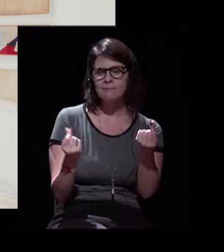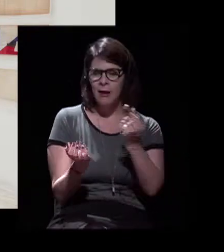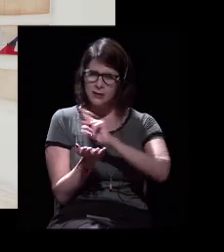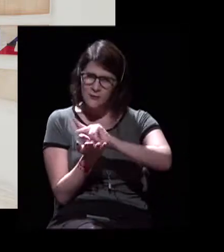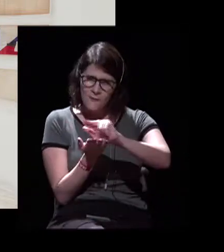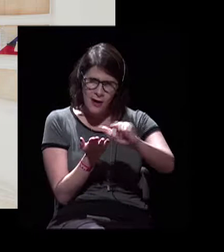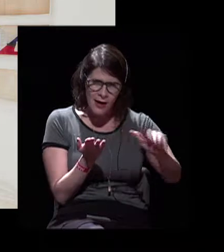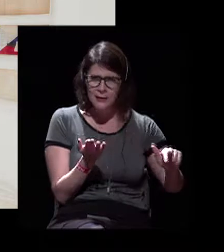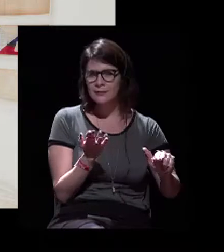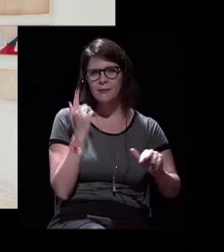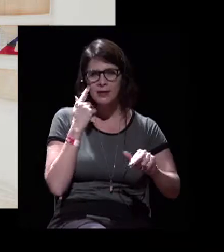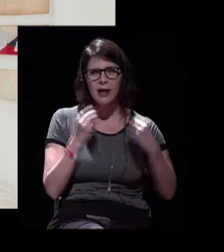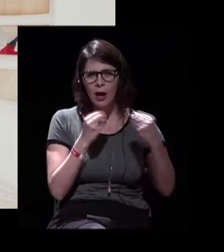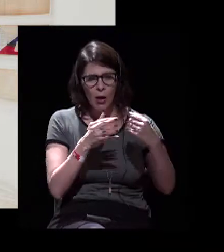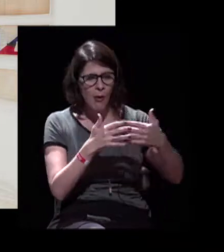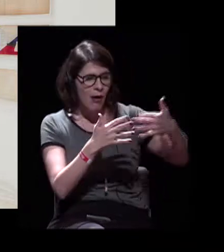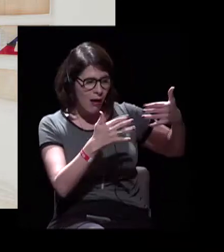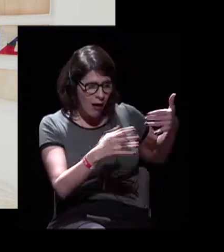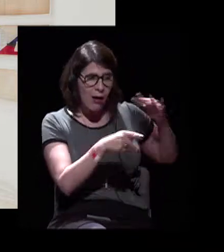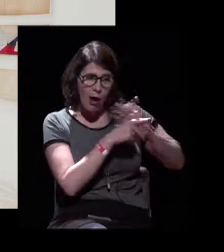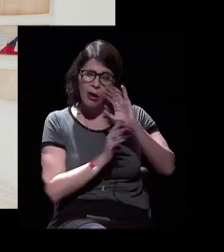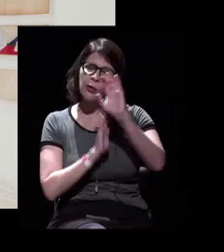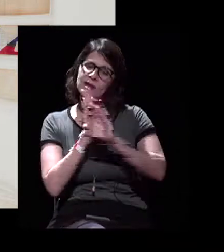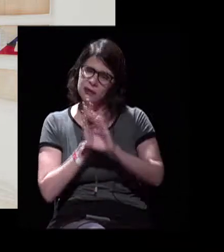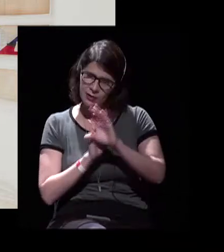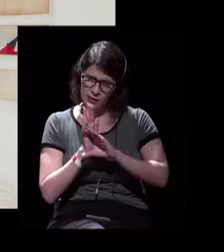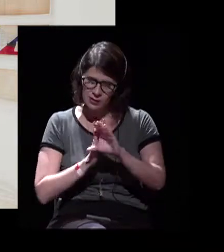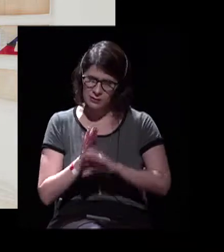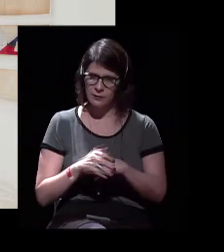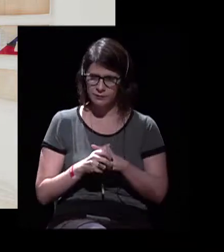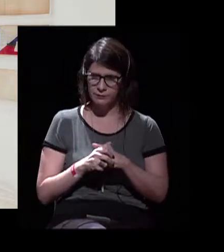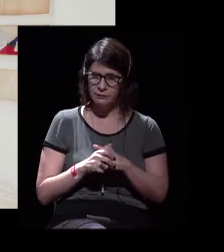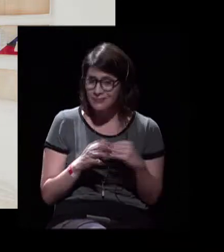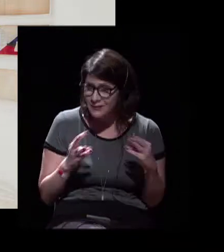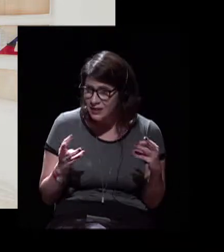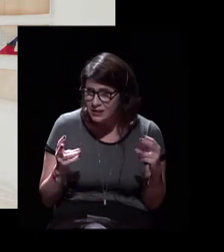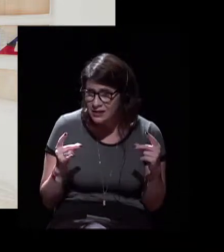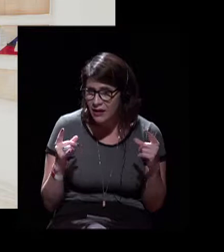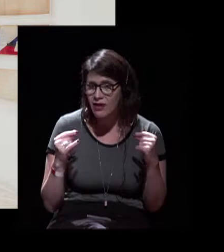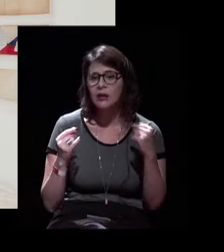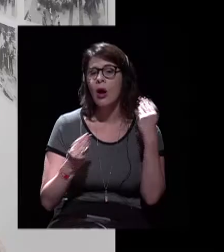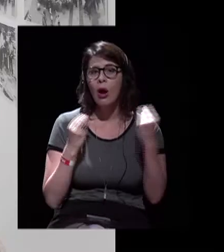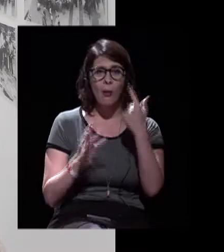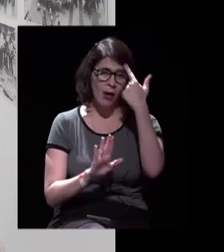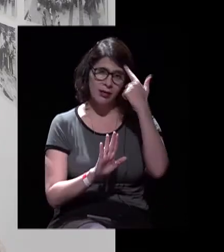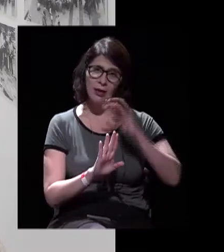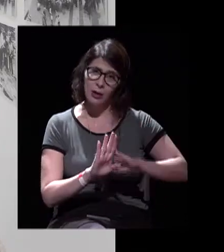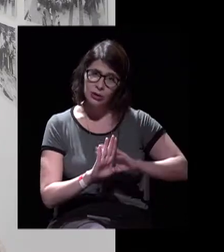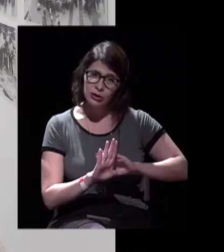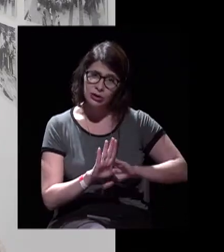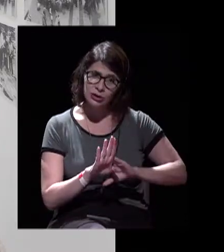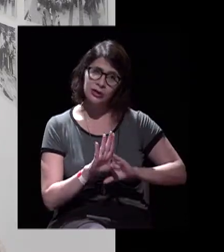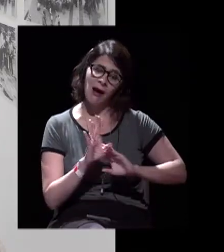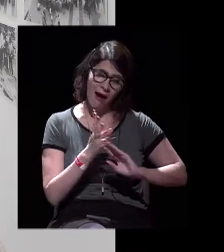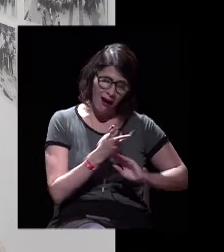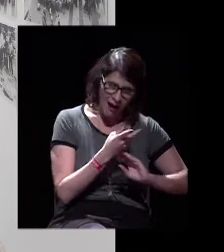and ideologically inscribing it as an art produced exclusively in the context of the wave of right-wing dictatorships that spread